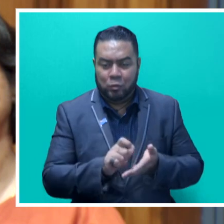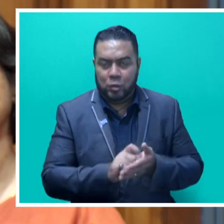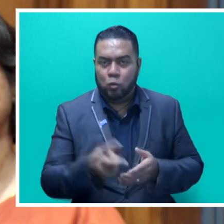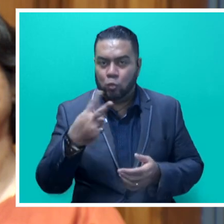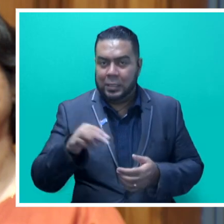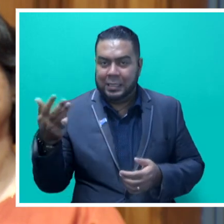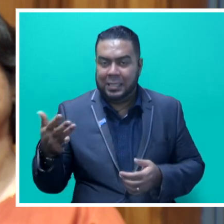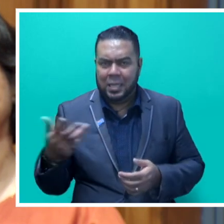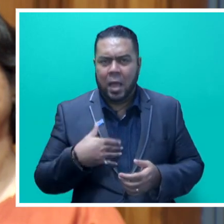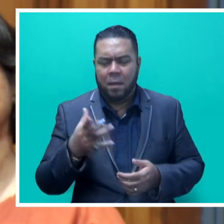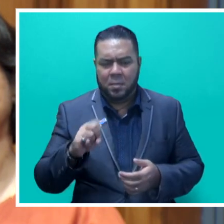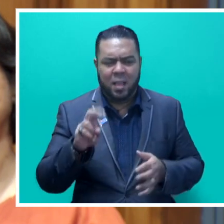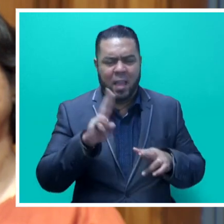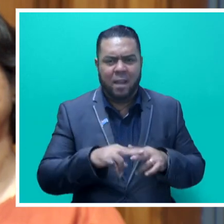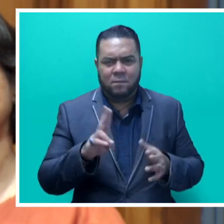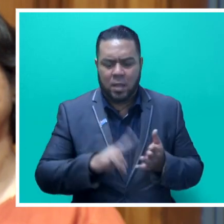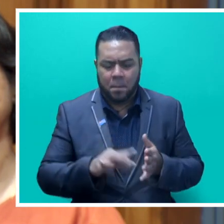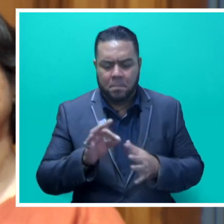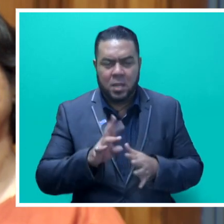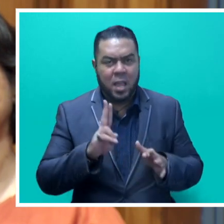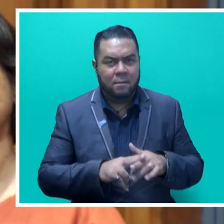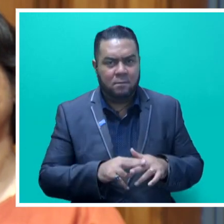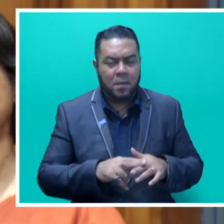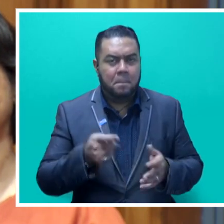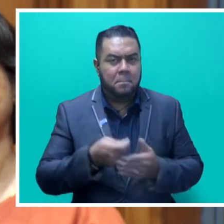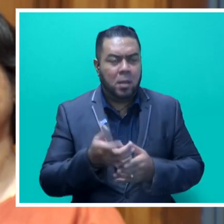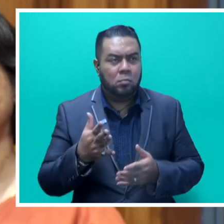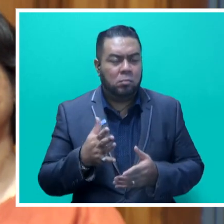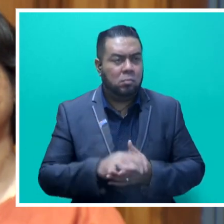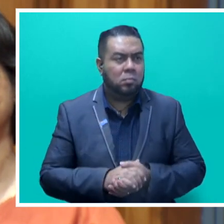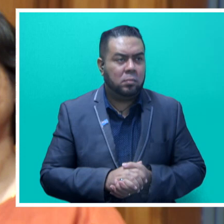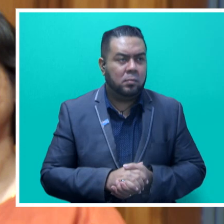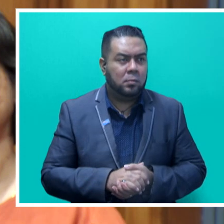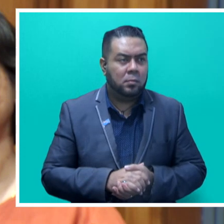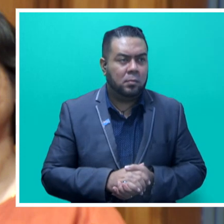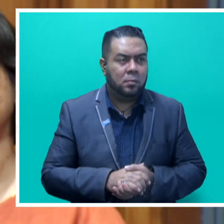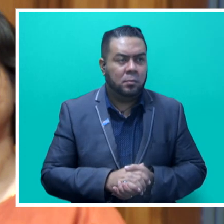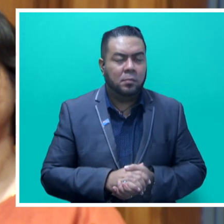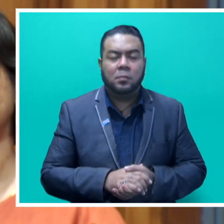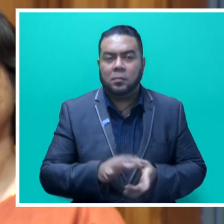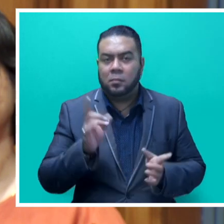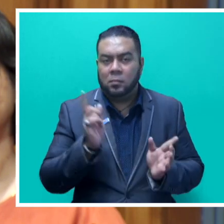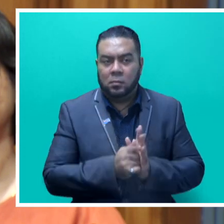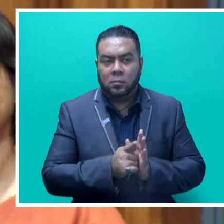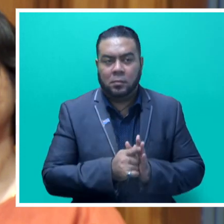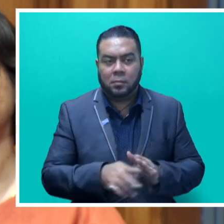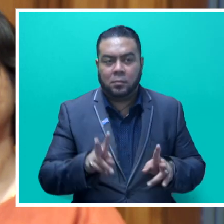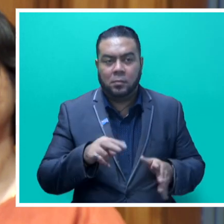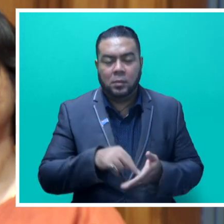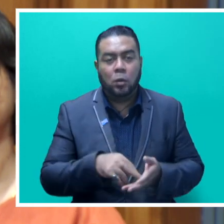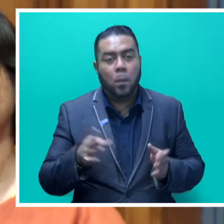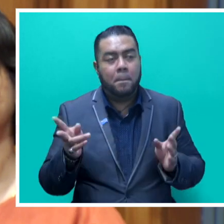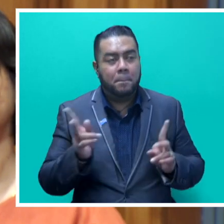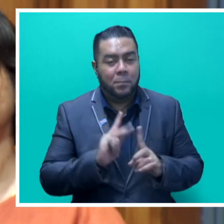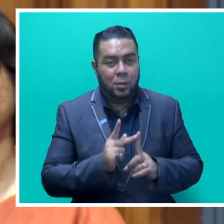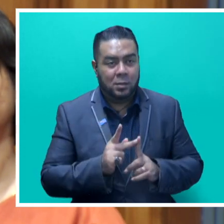where I opted to take my FNPF payout while seriously considering, together with my family, the weighty decision of entering into politics,